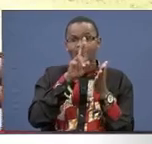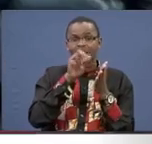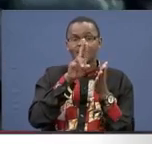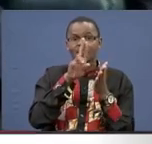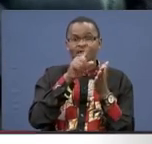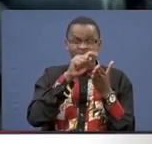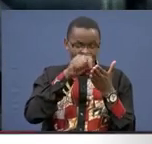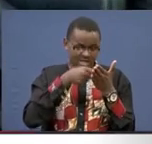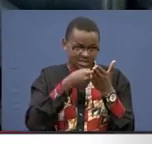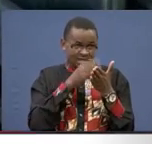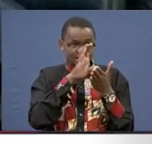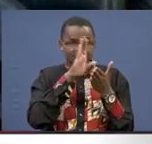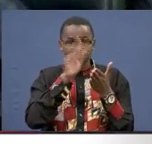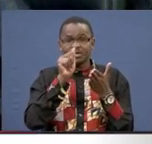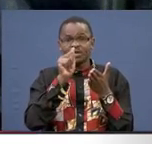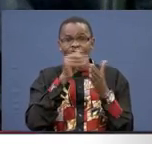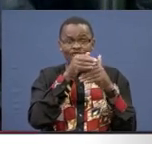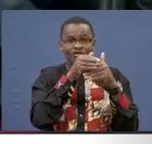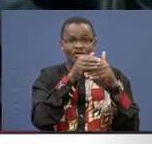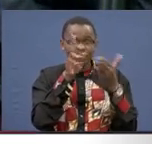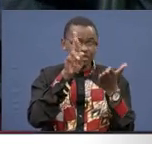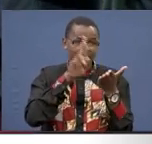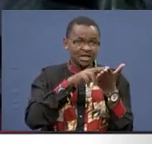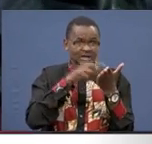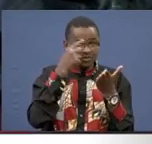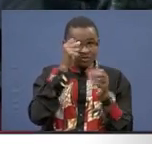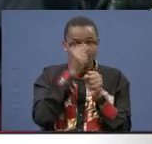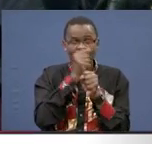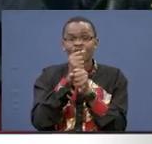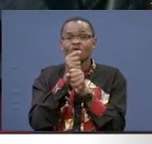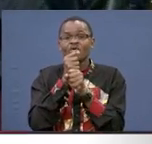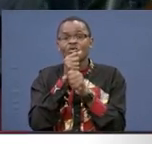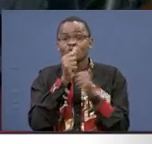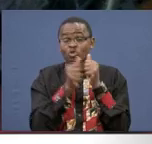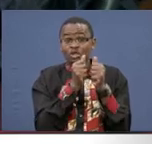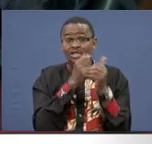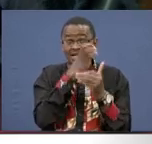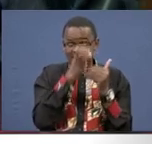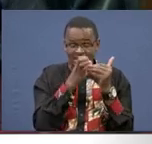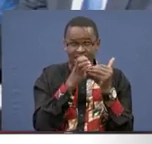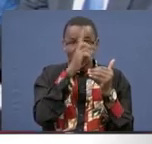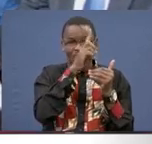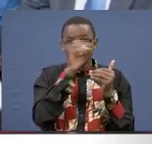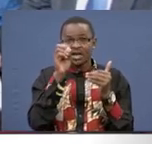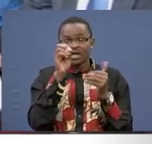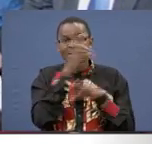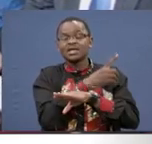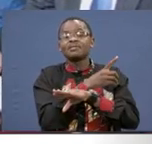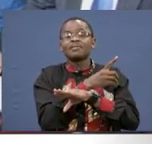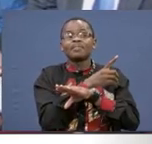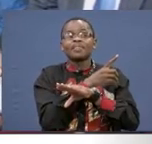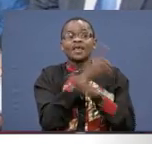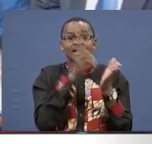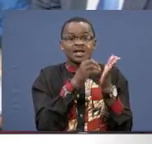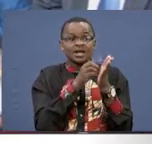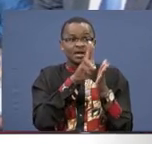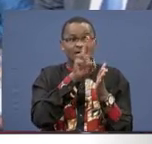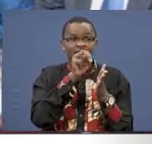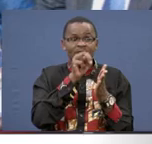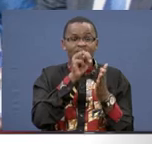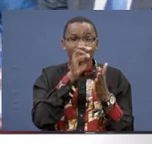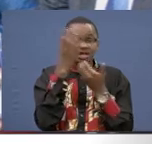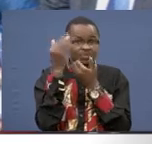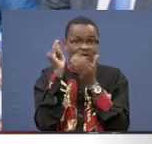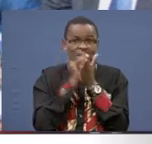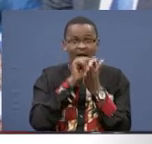signing of the CBA follows the return to work formula, which ended the 100-day strike. The doctors' union is expected to